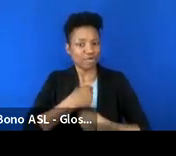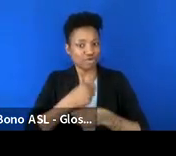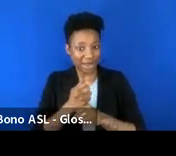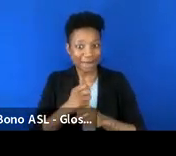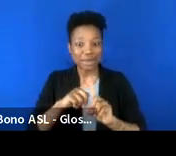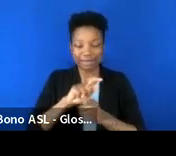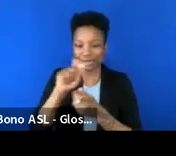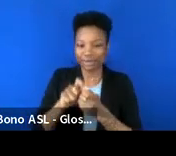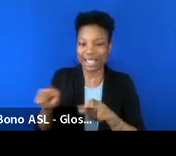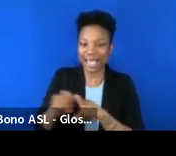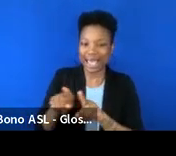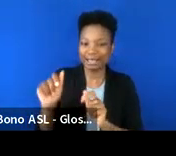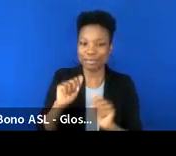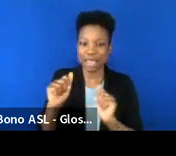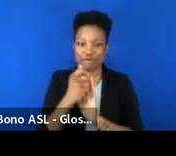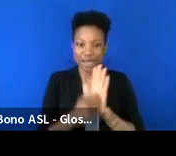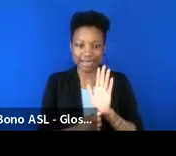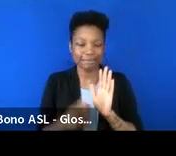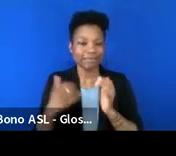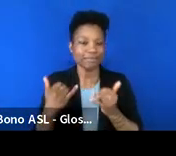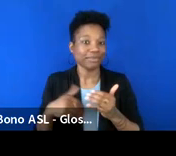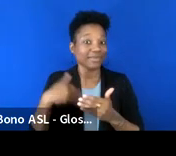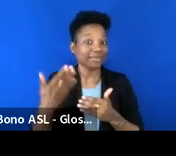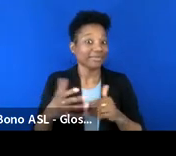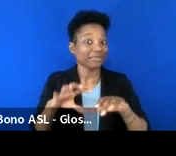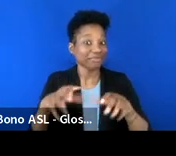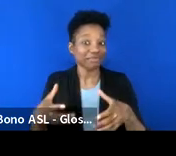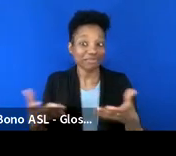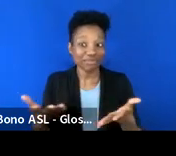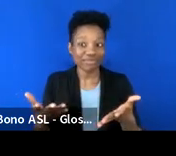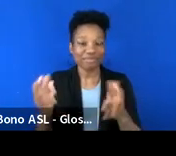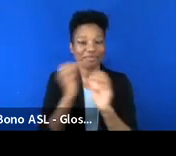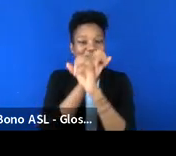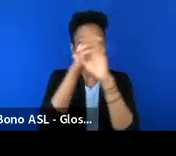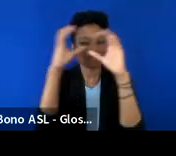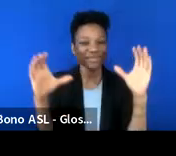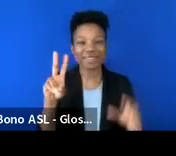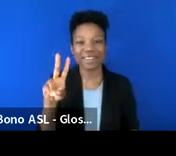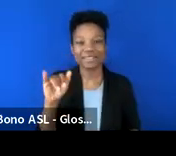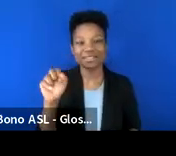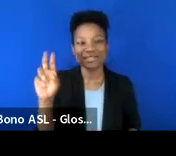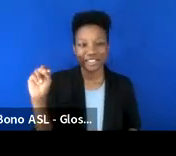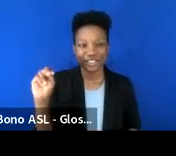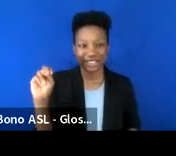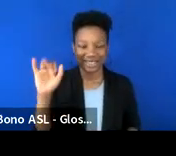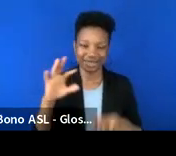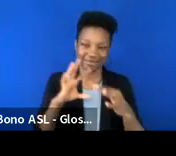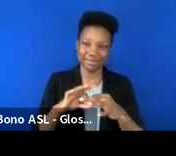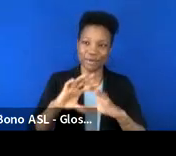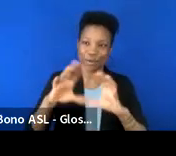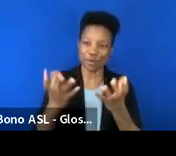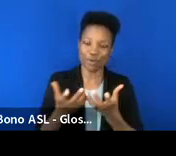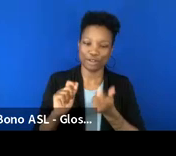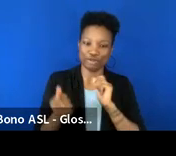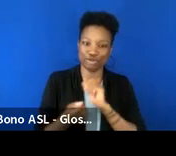the next category, which is vision. And vision is an articulation of a world changed by your